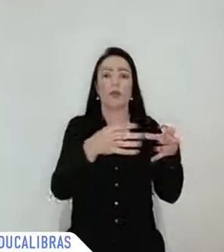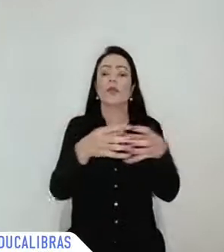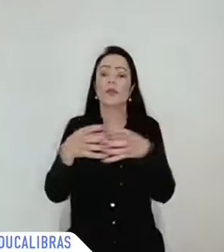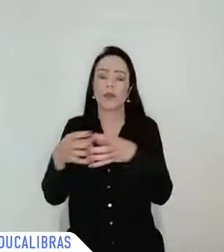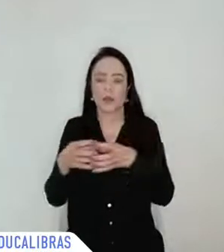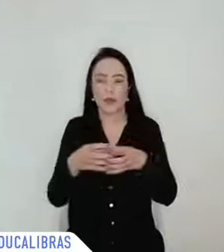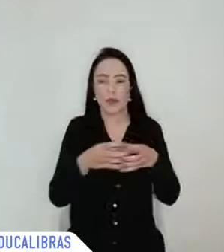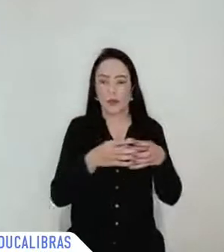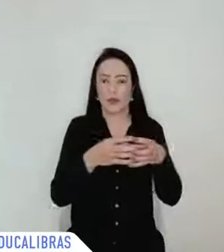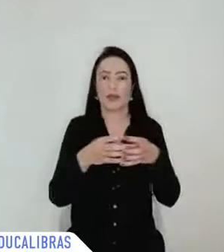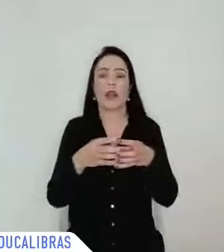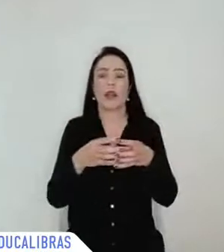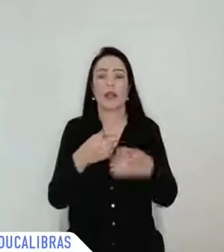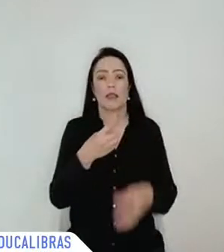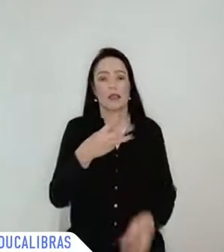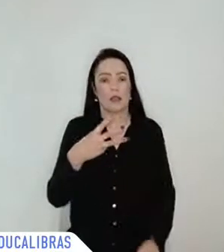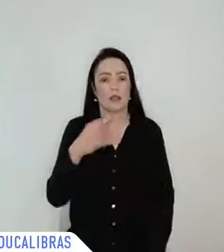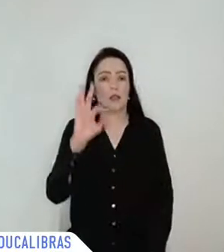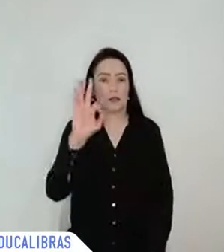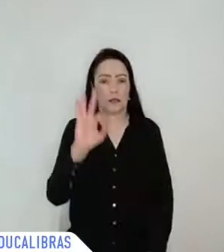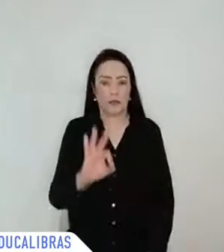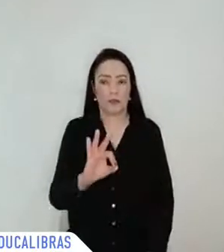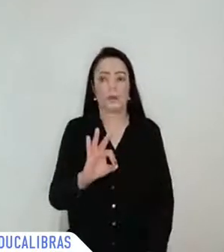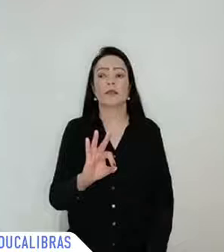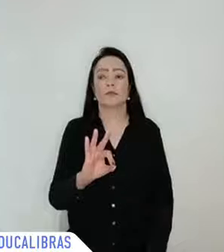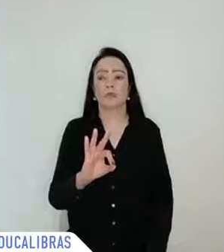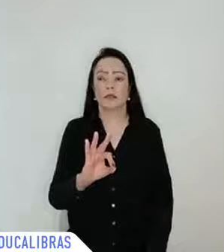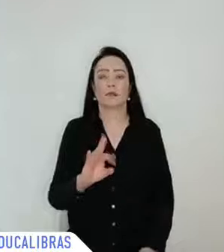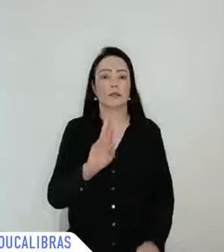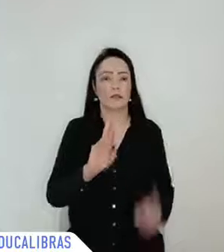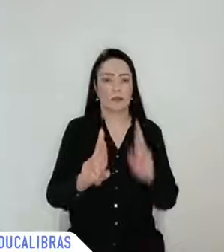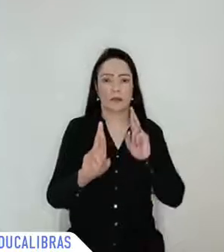But in a larger sense, we have observed some